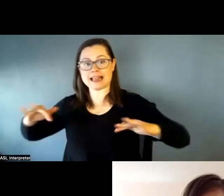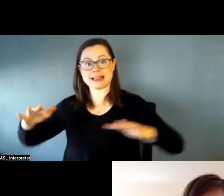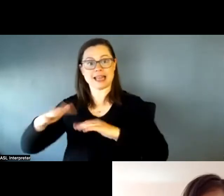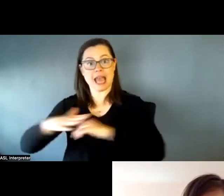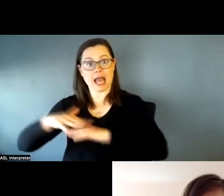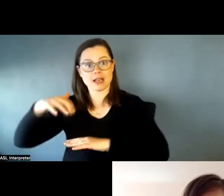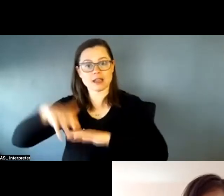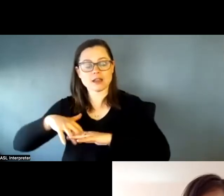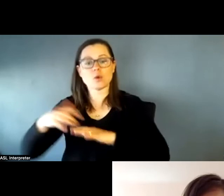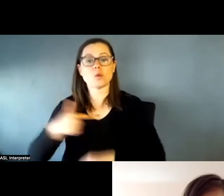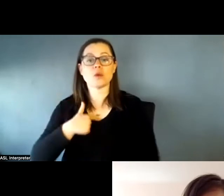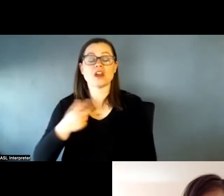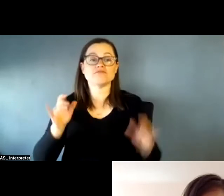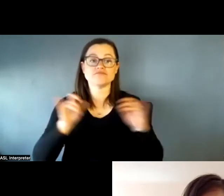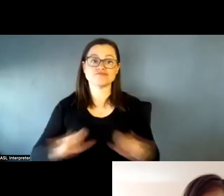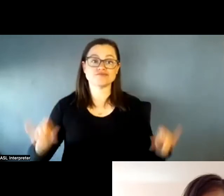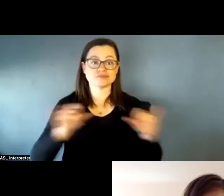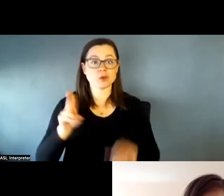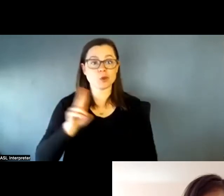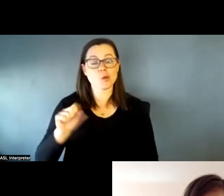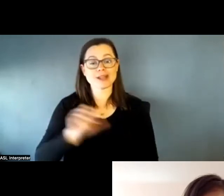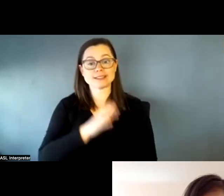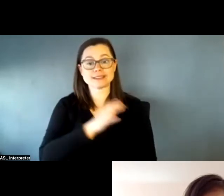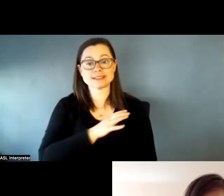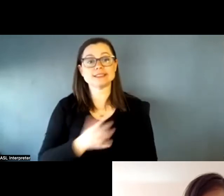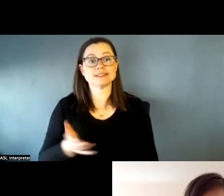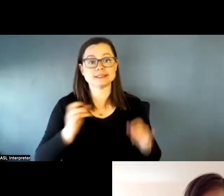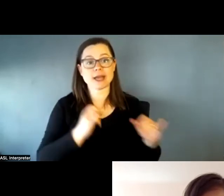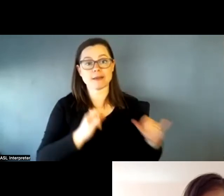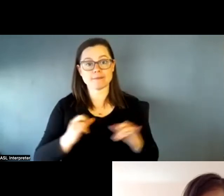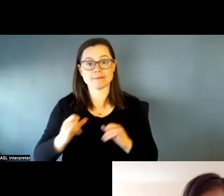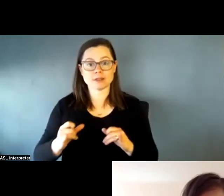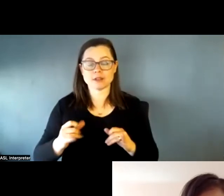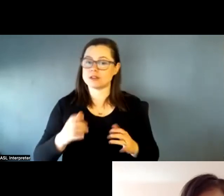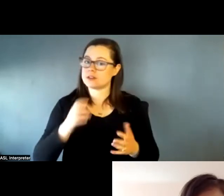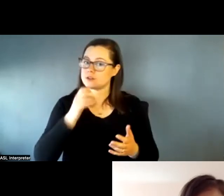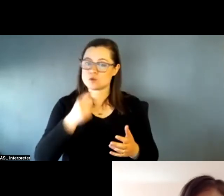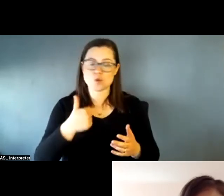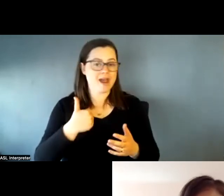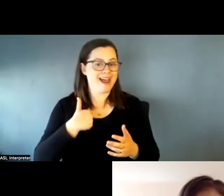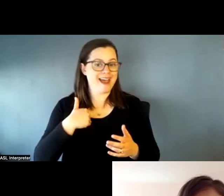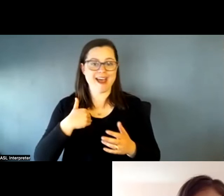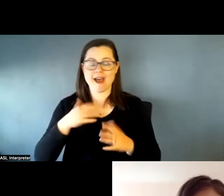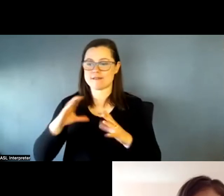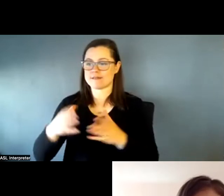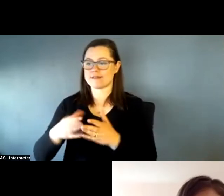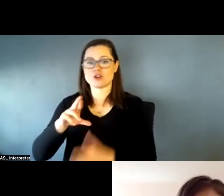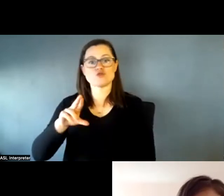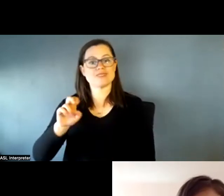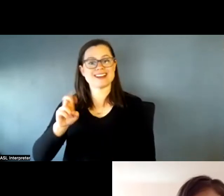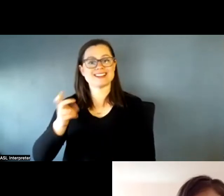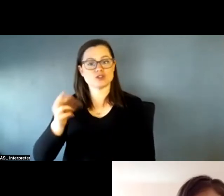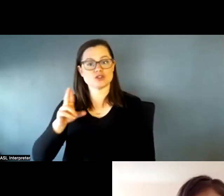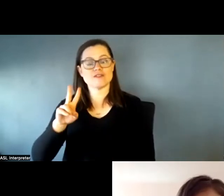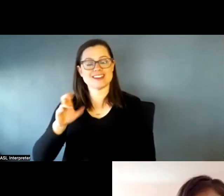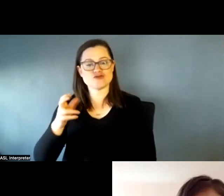just citizens like everybody else. And so we don't have a reservation. And my argument for that